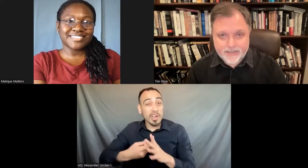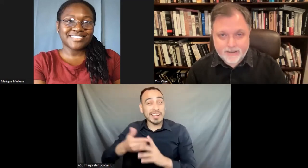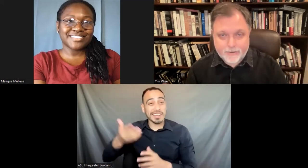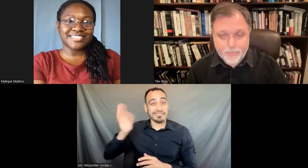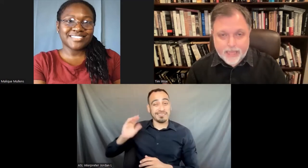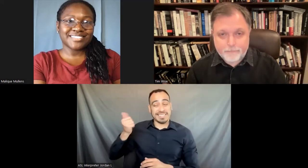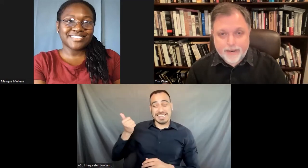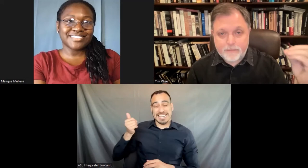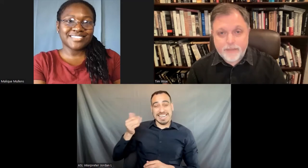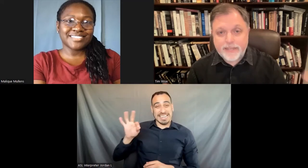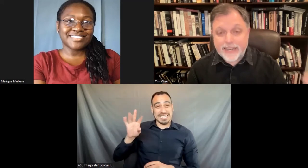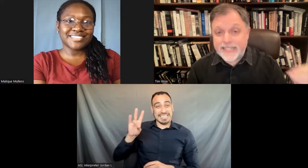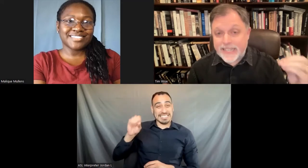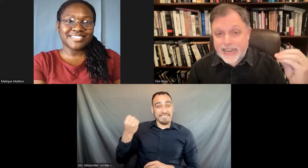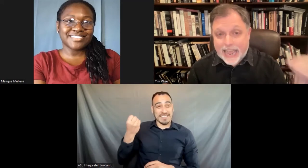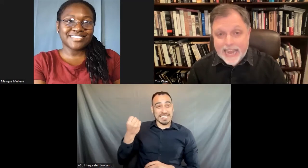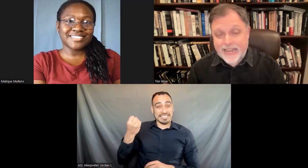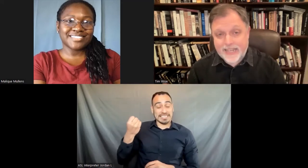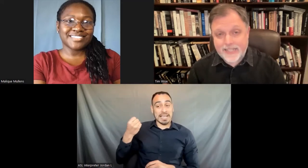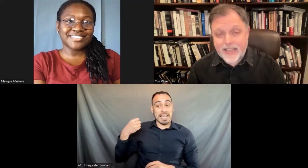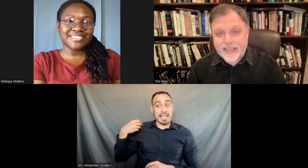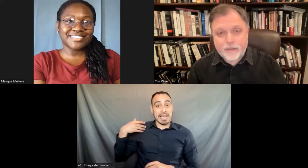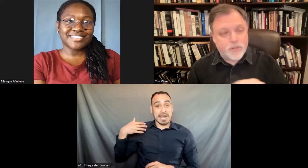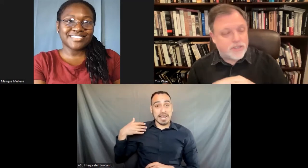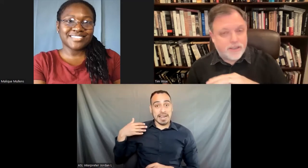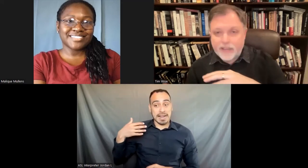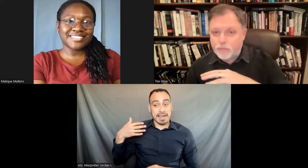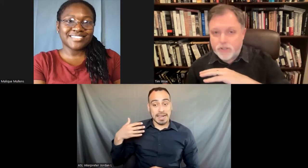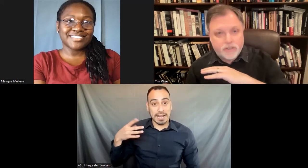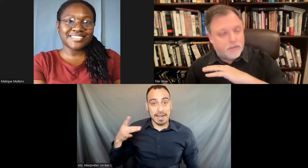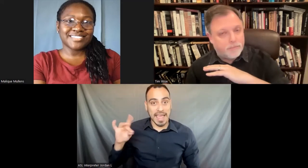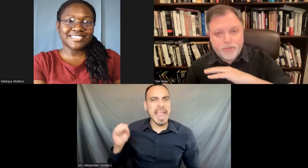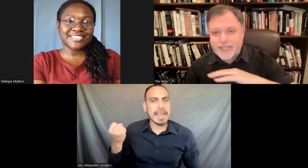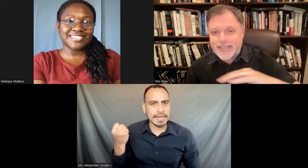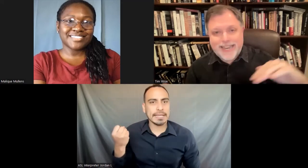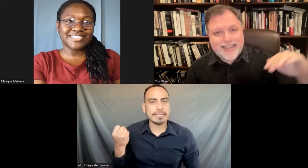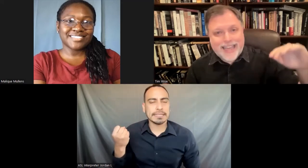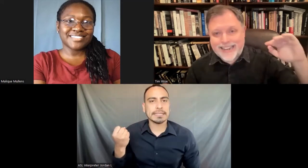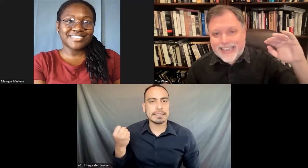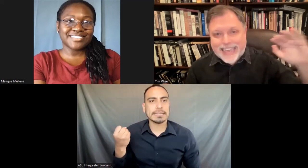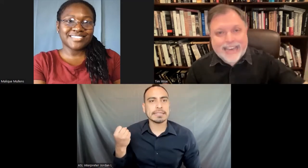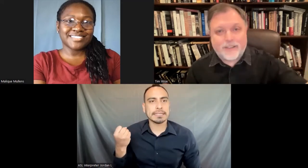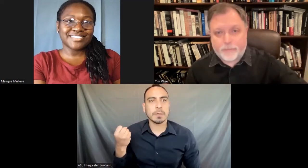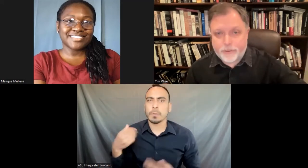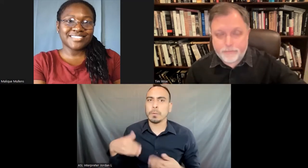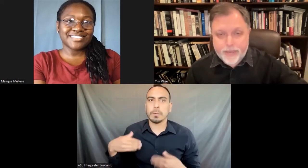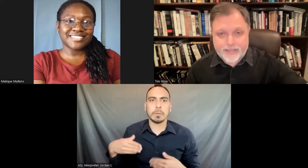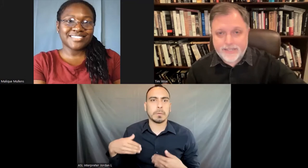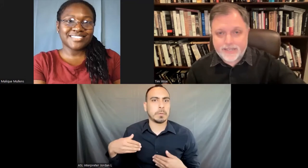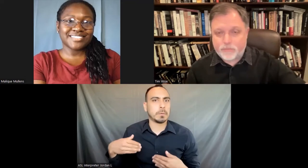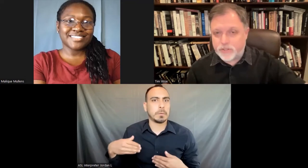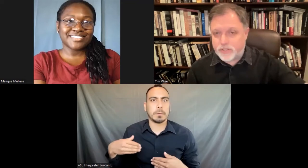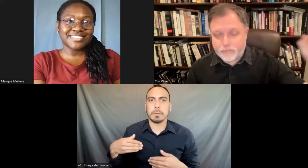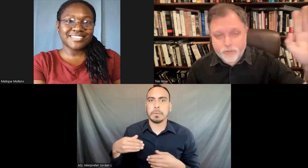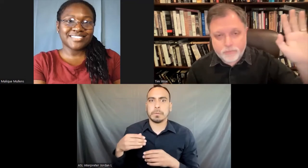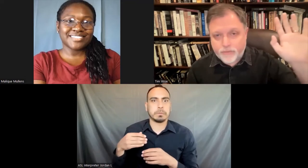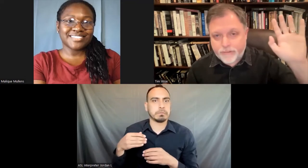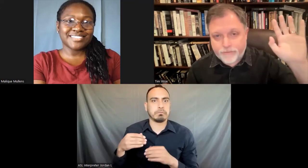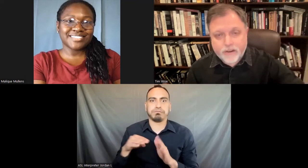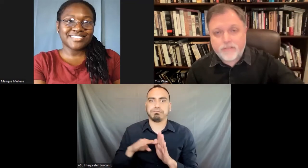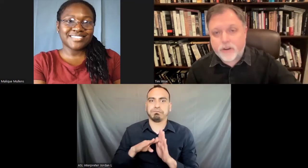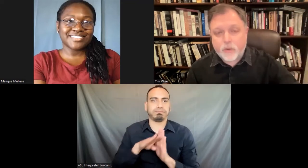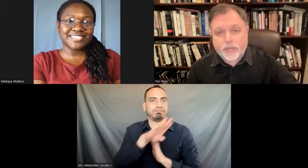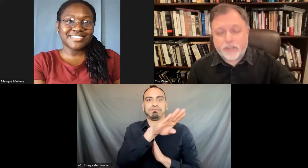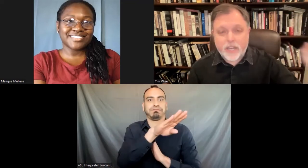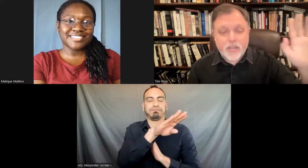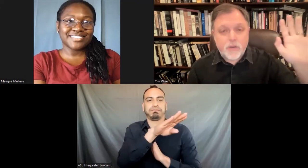1970s. And by the mid-1980s, it was proceeding at a gallop pace. It was moving